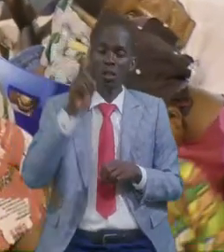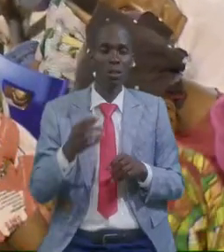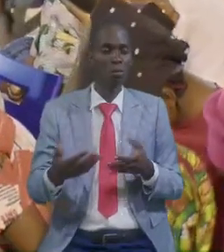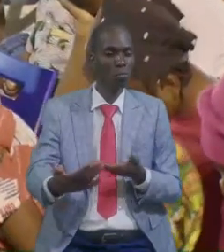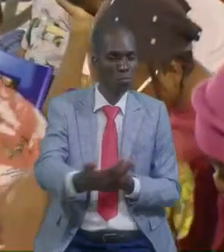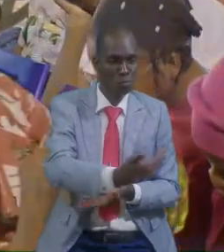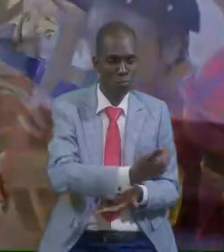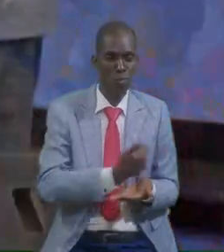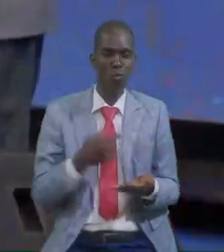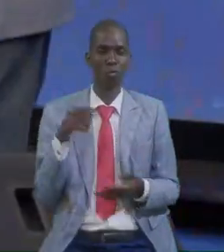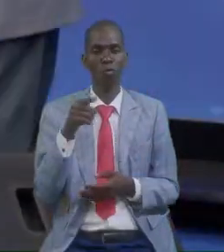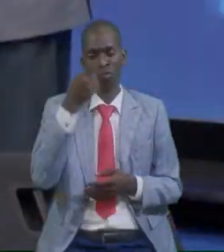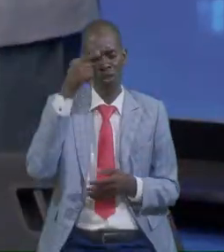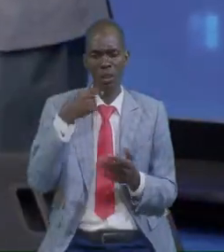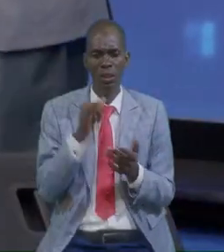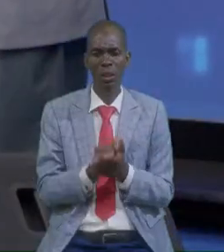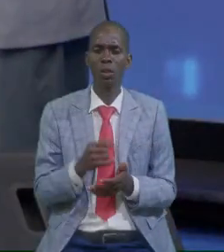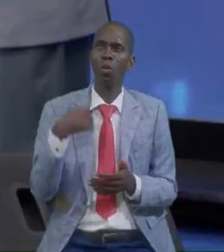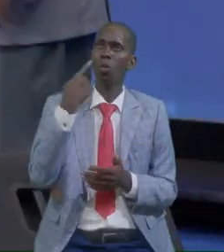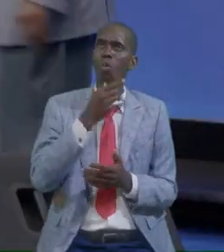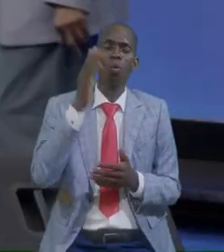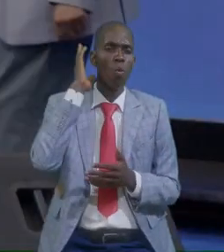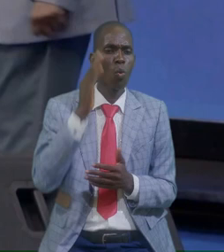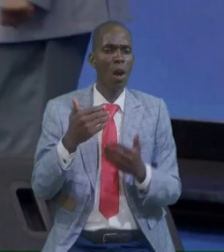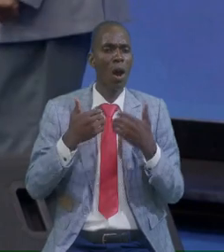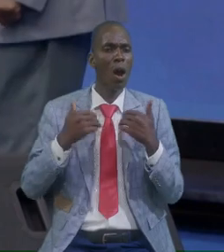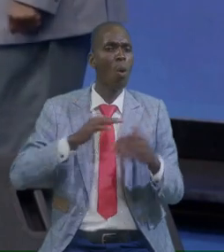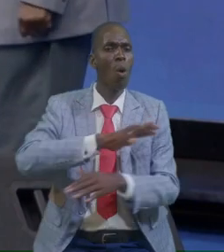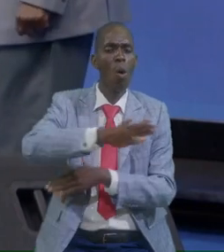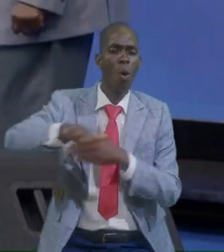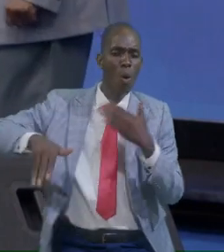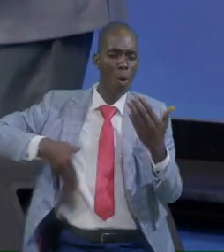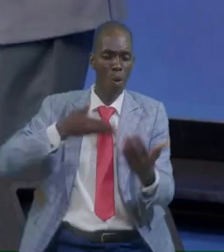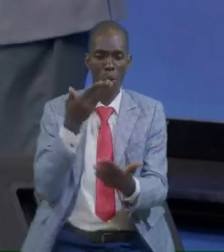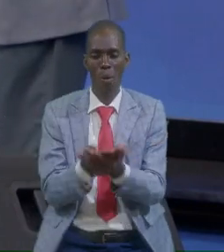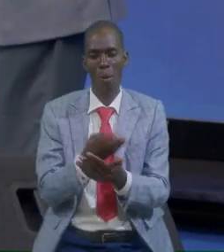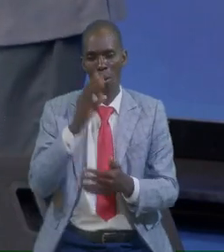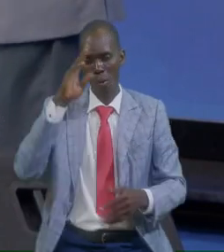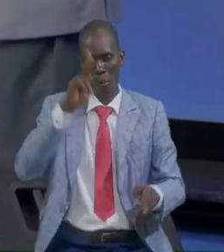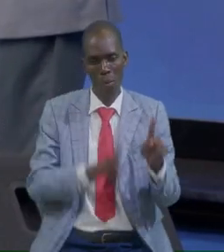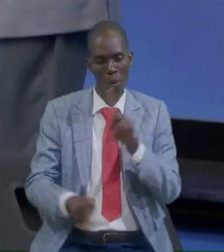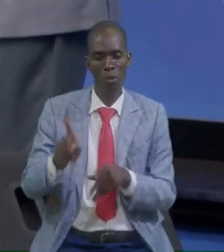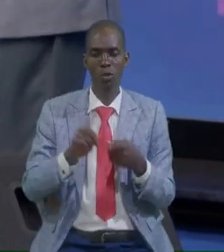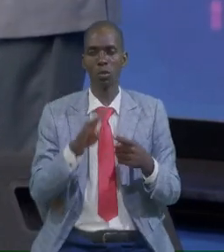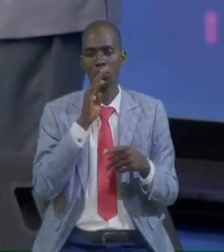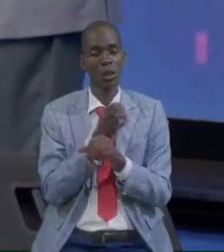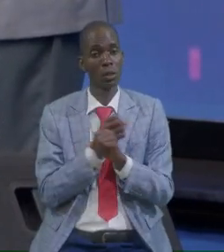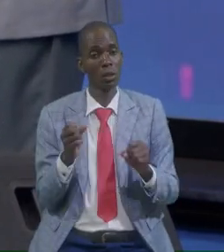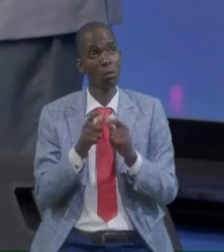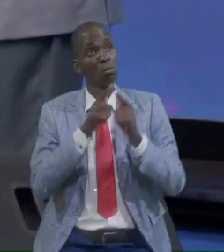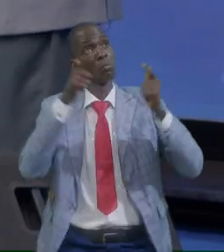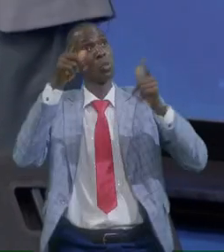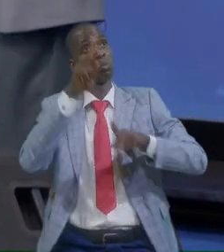all men to be saved. Great men, he wants them saved. Little men, he wants them